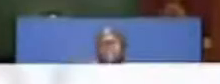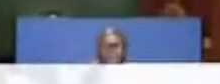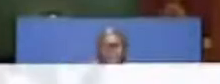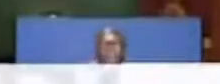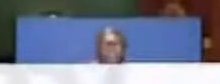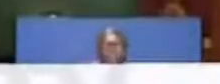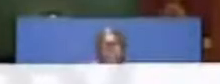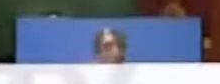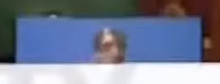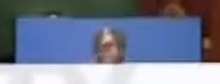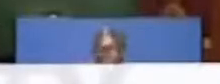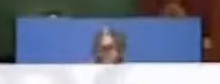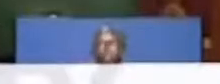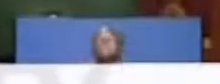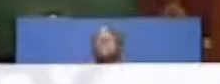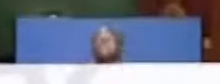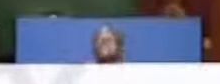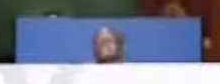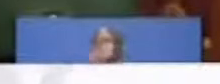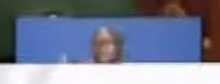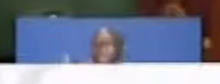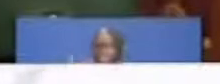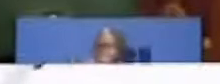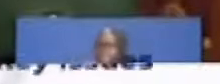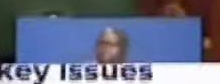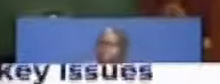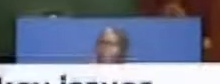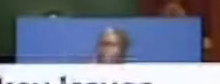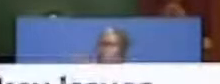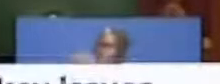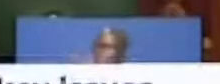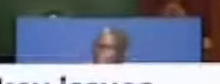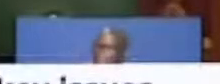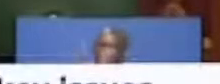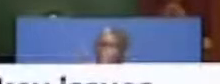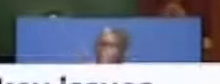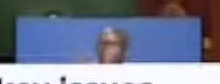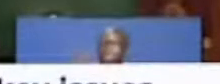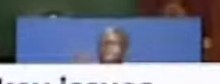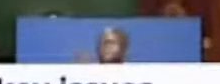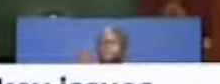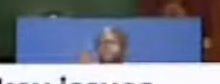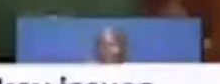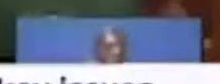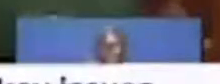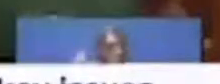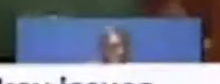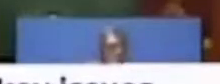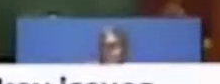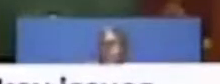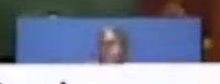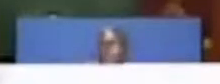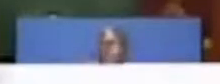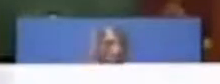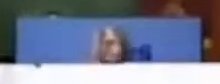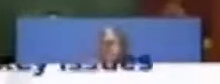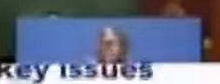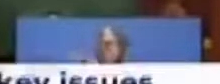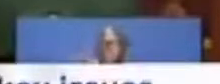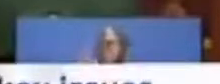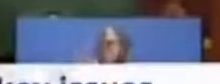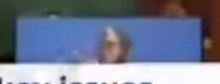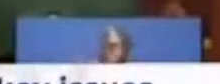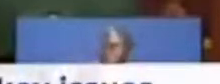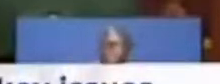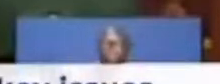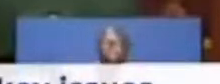made. And as I said earlier, in the second quarter of this year, our real GDP grew by